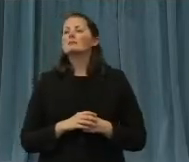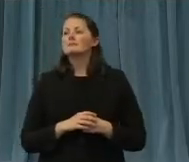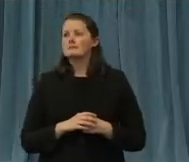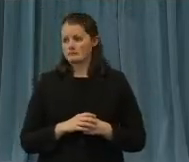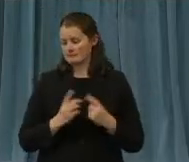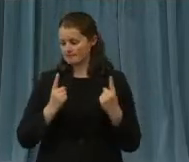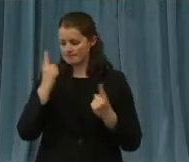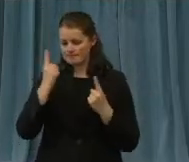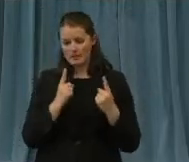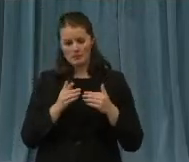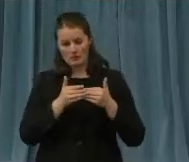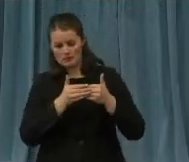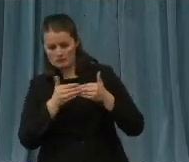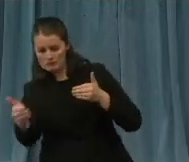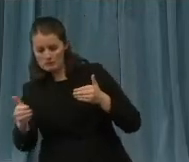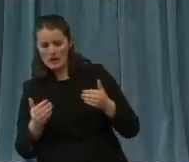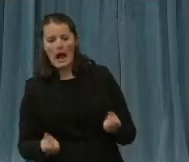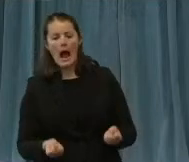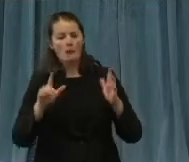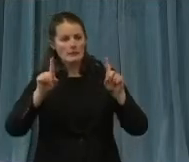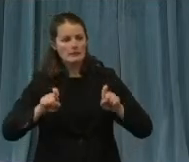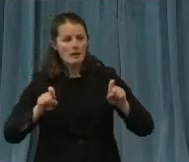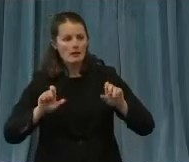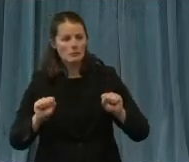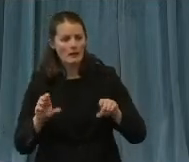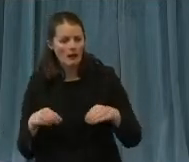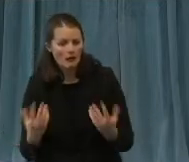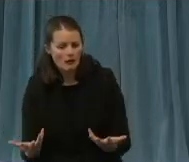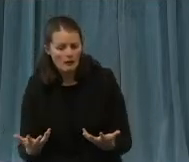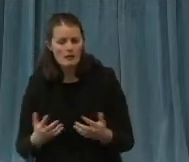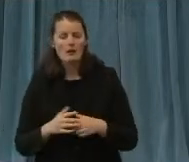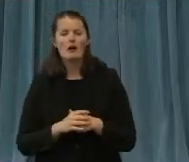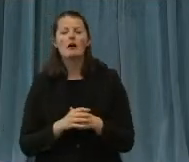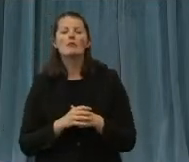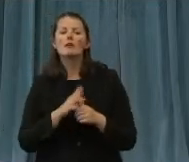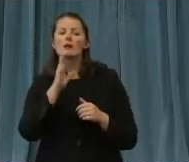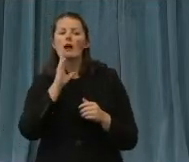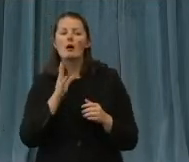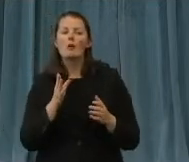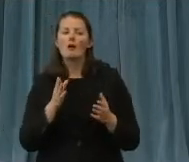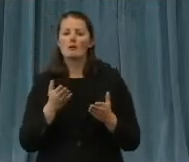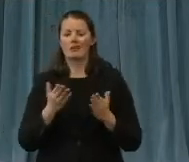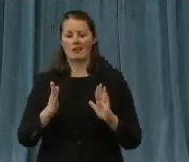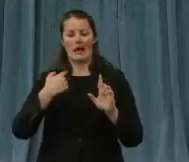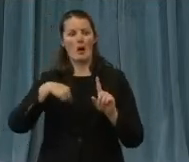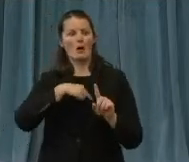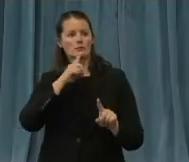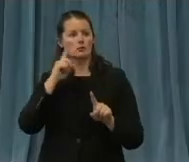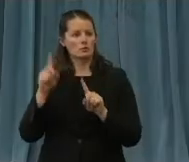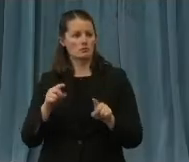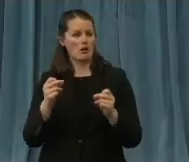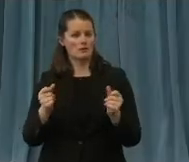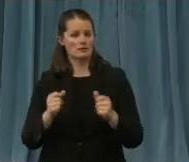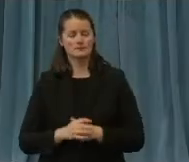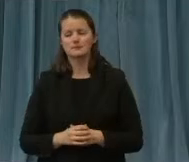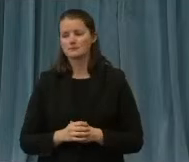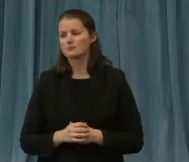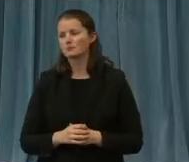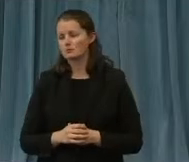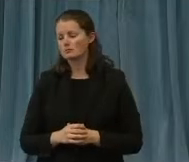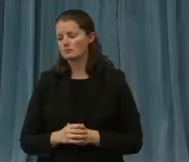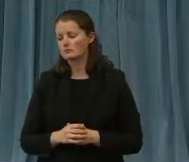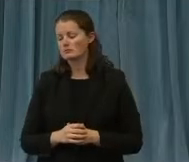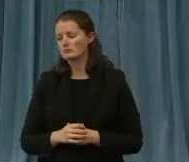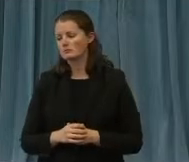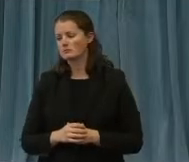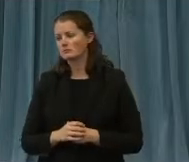capacity, hospital capacity, all of the things that are gonna allow Nevada to respond adequately. Colton, flattening the curve allows the